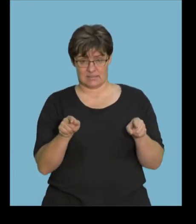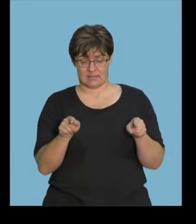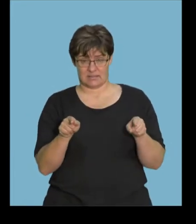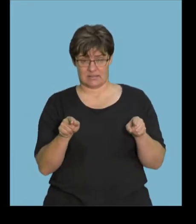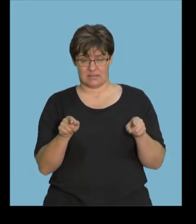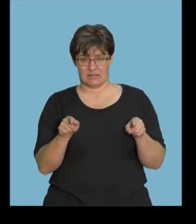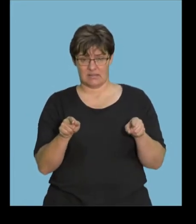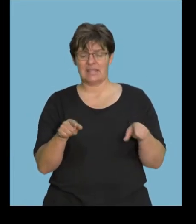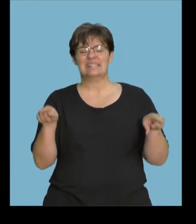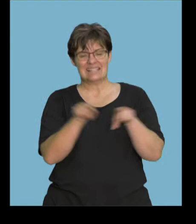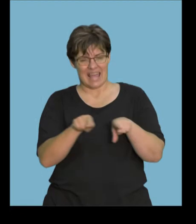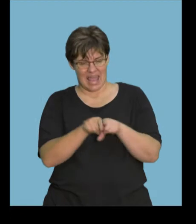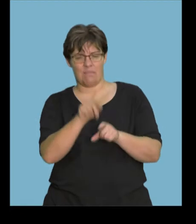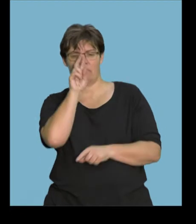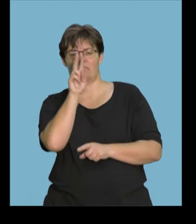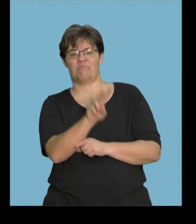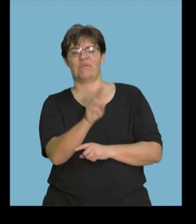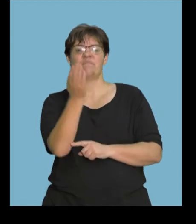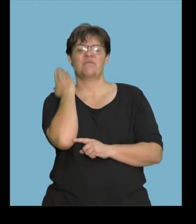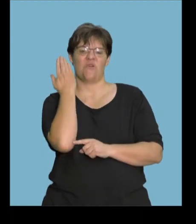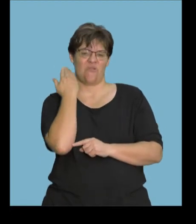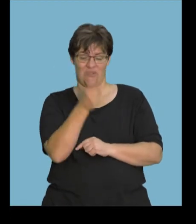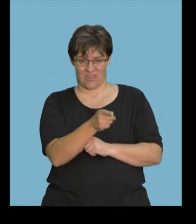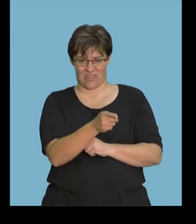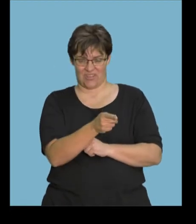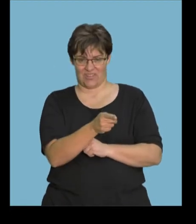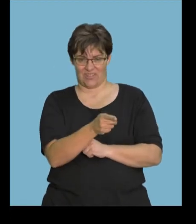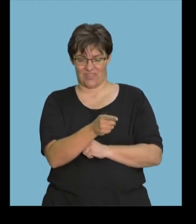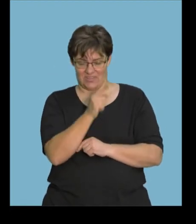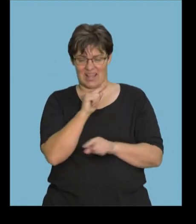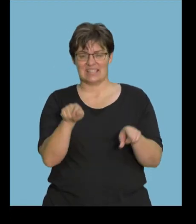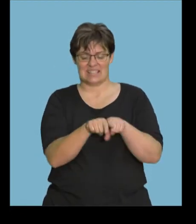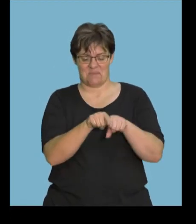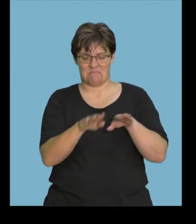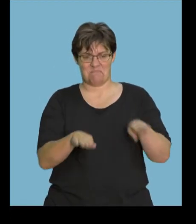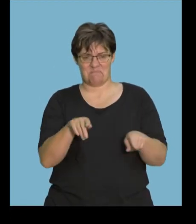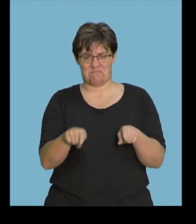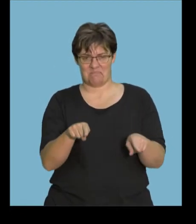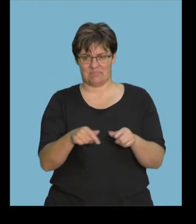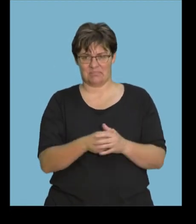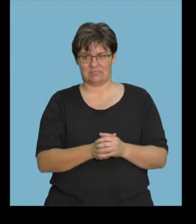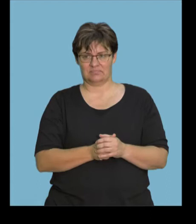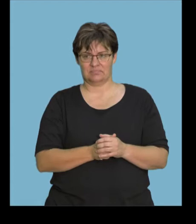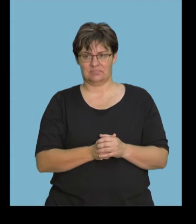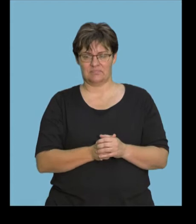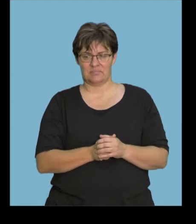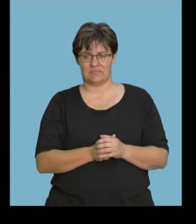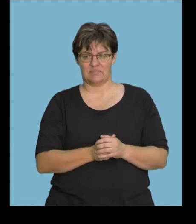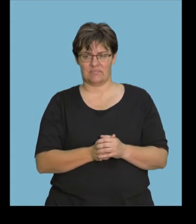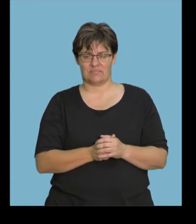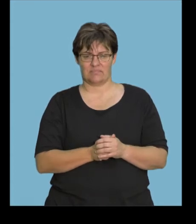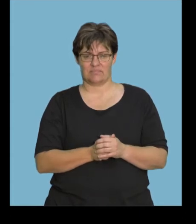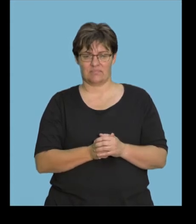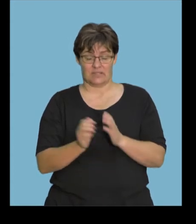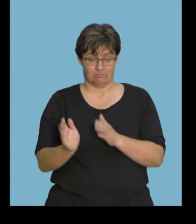to demonstrate this, this is the very same observation that we'll make. Again, these are like poles, right?